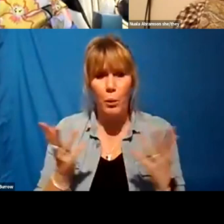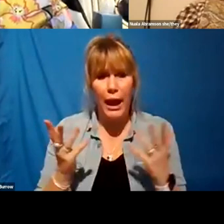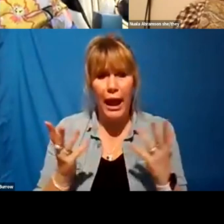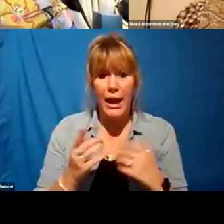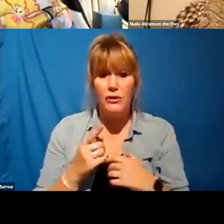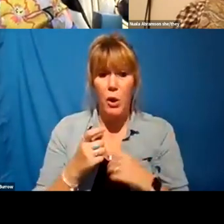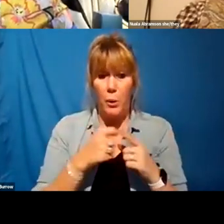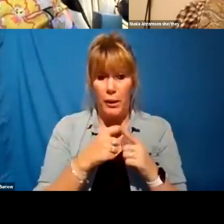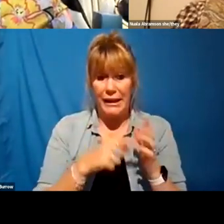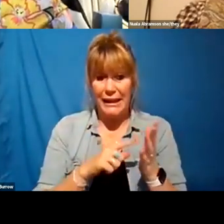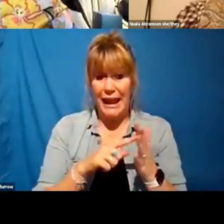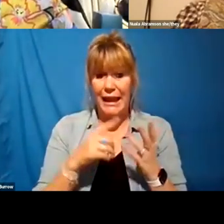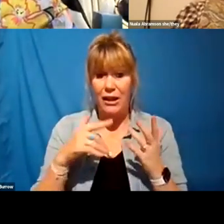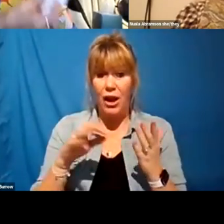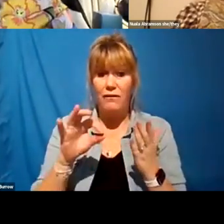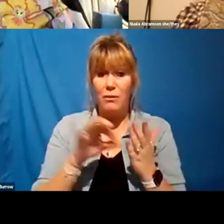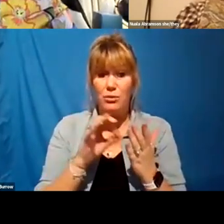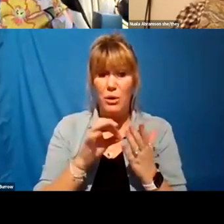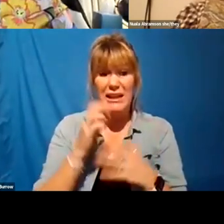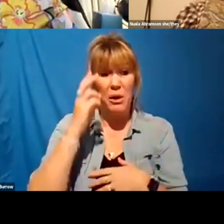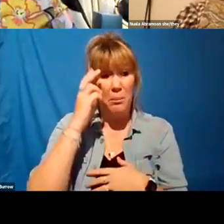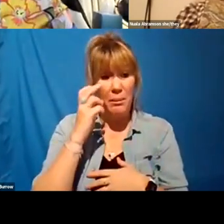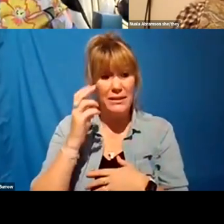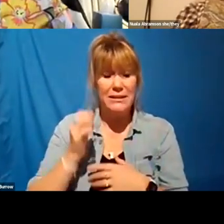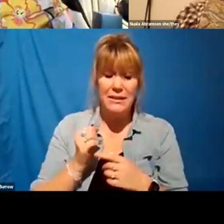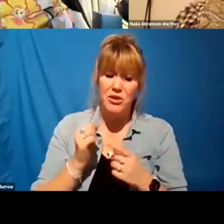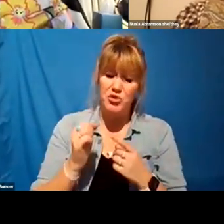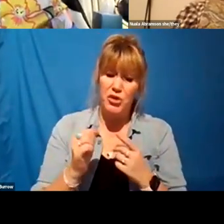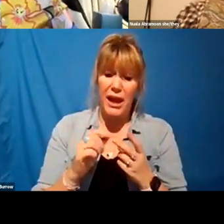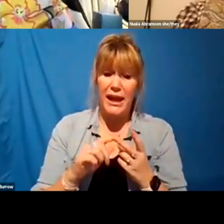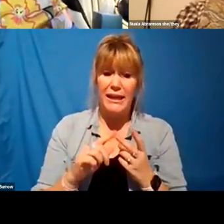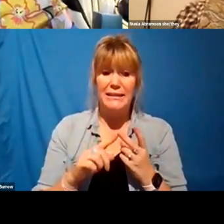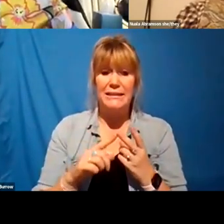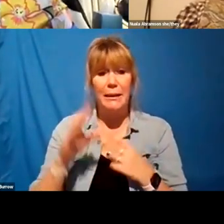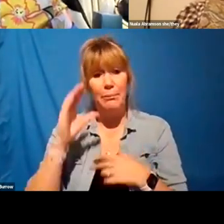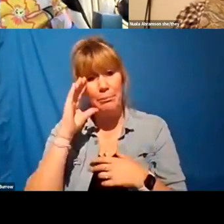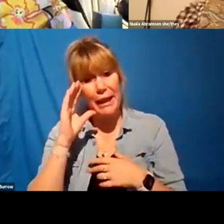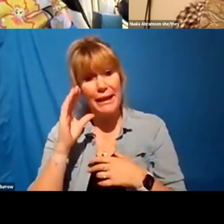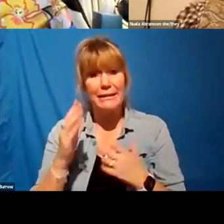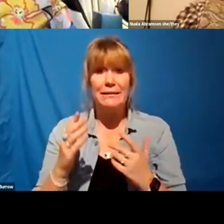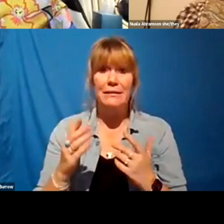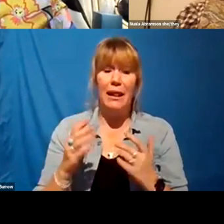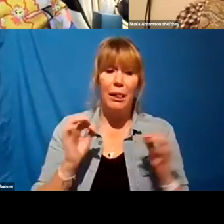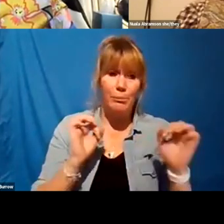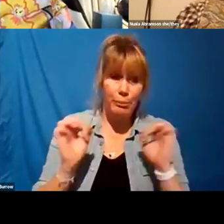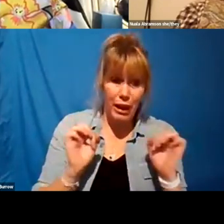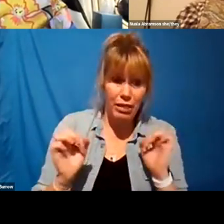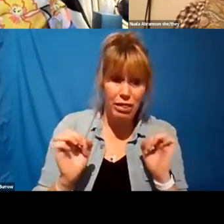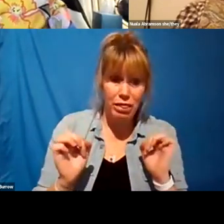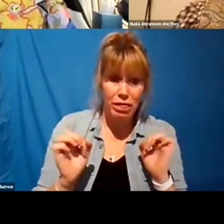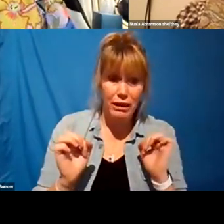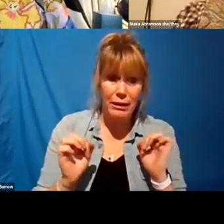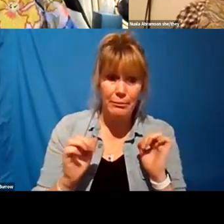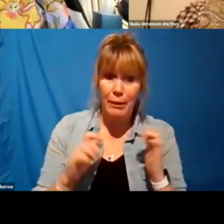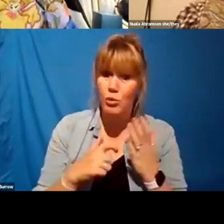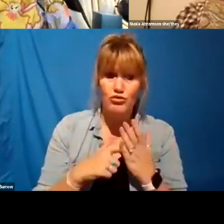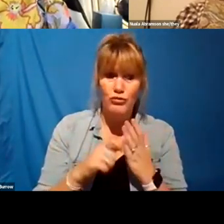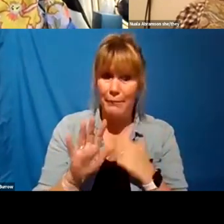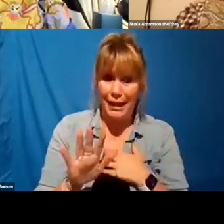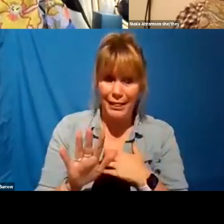embroidered on buses and trains, in bed, even in the bath, although I wouldn't necessarily recommend